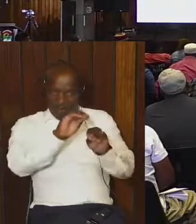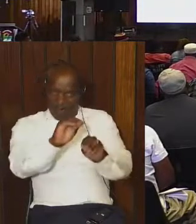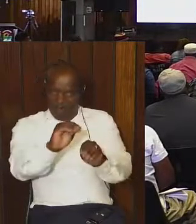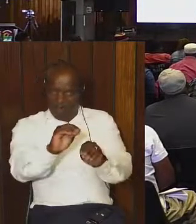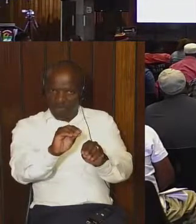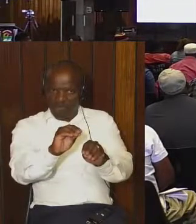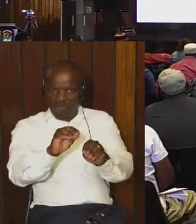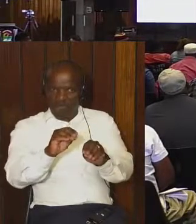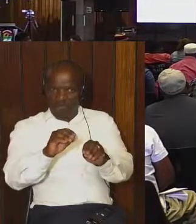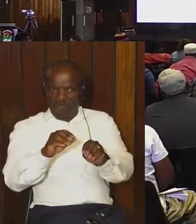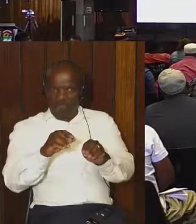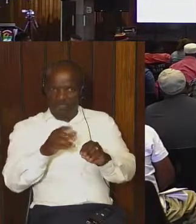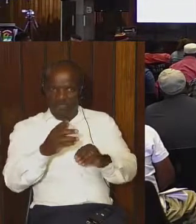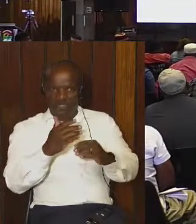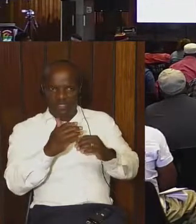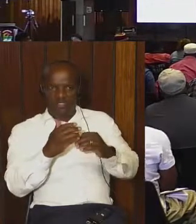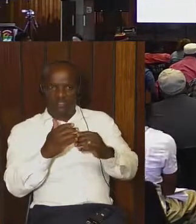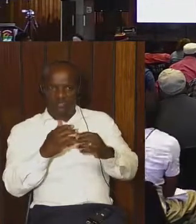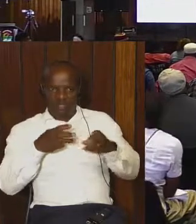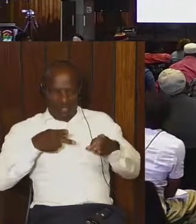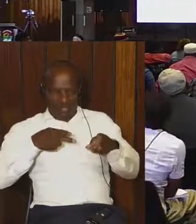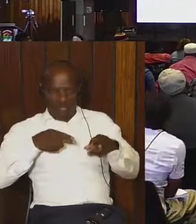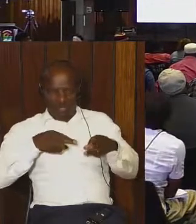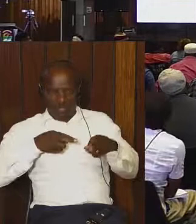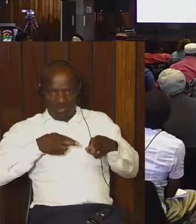interfering with your construction of the road?